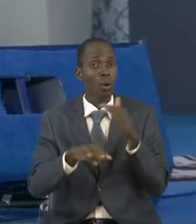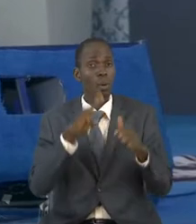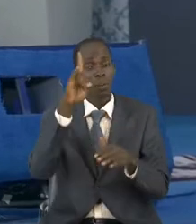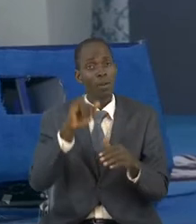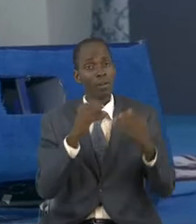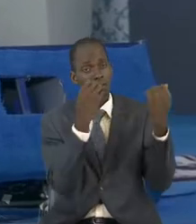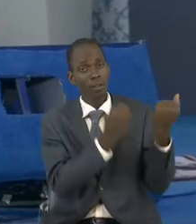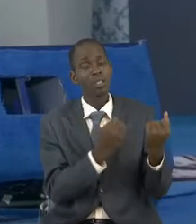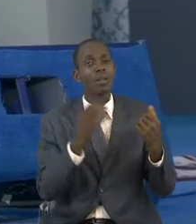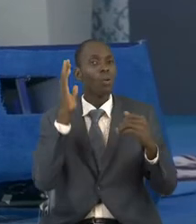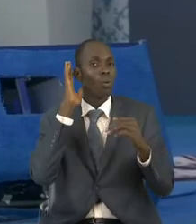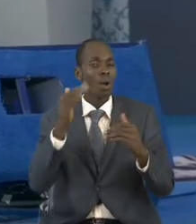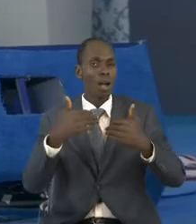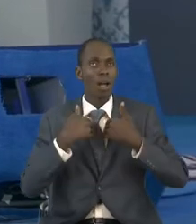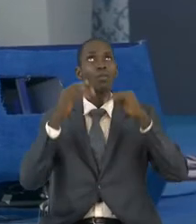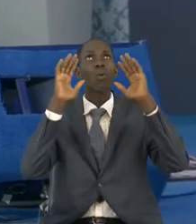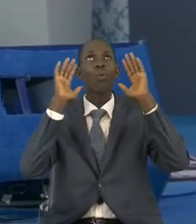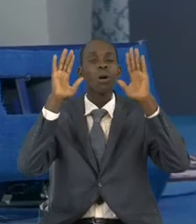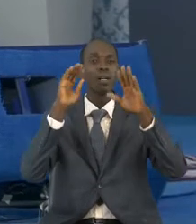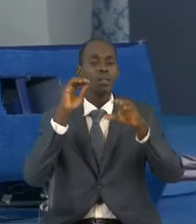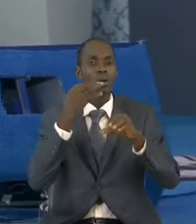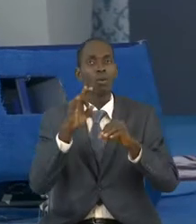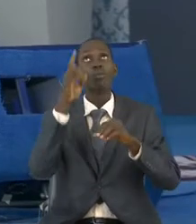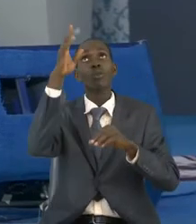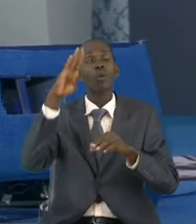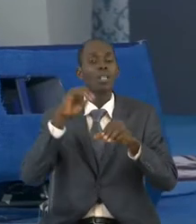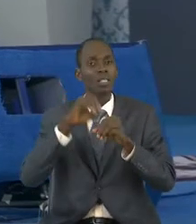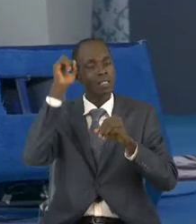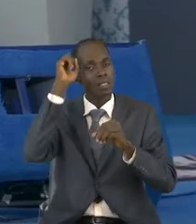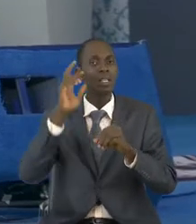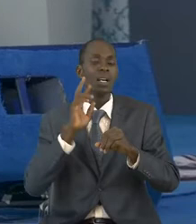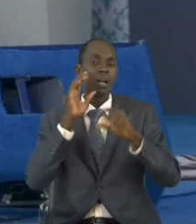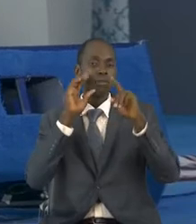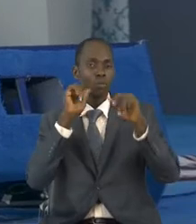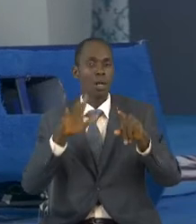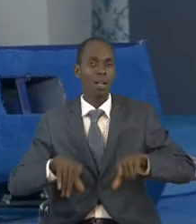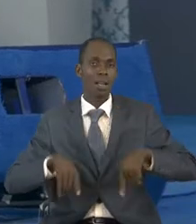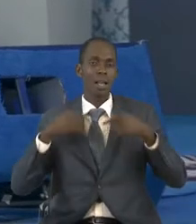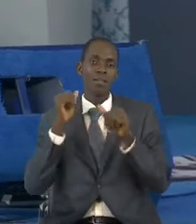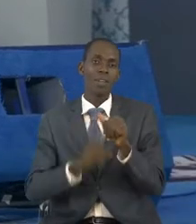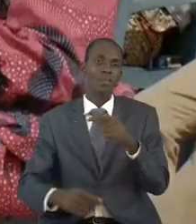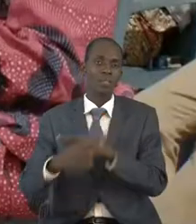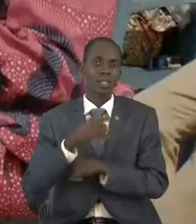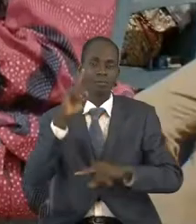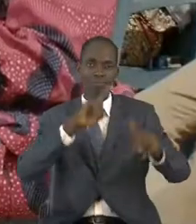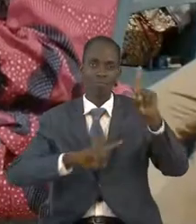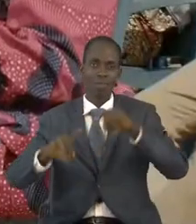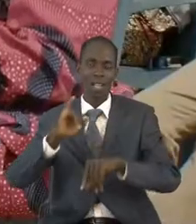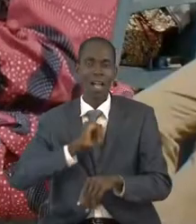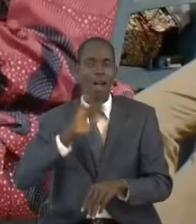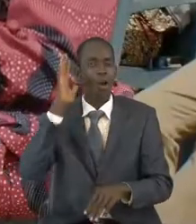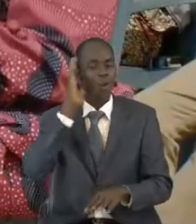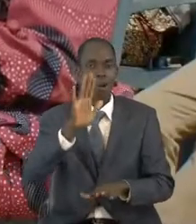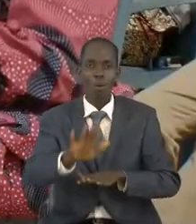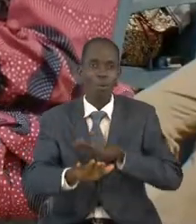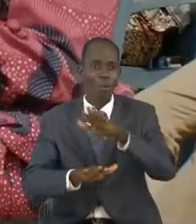God in his life, in her life, every day of his life. I will walk by faith.